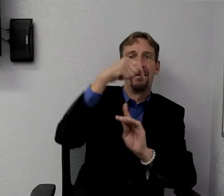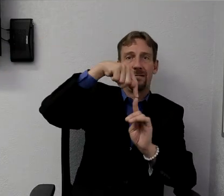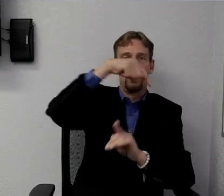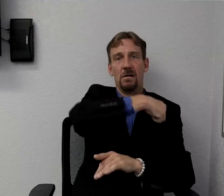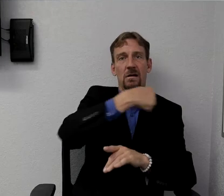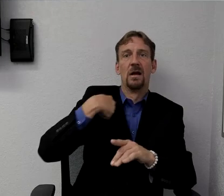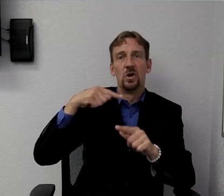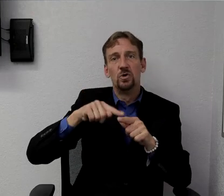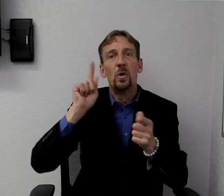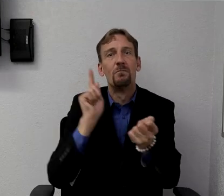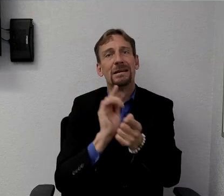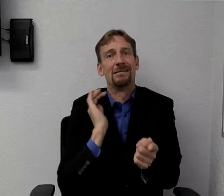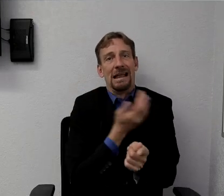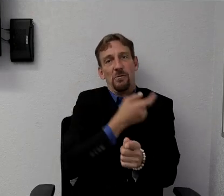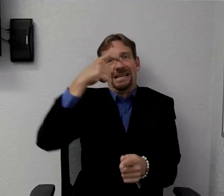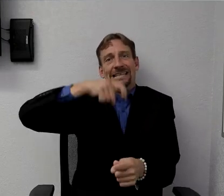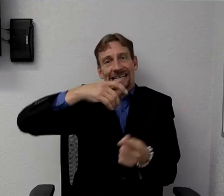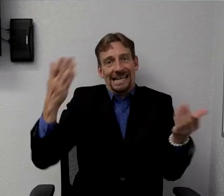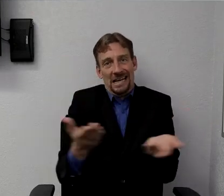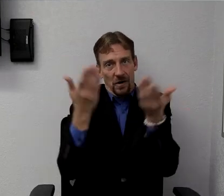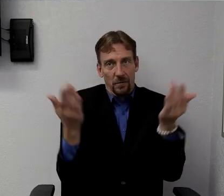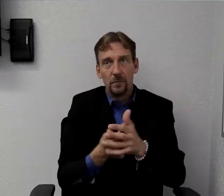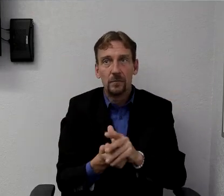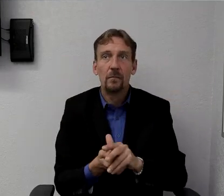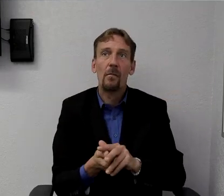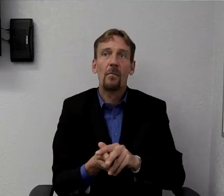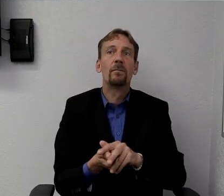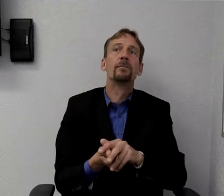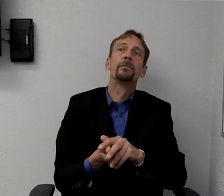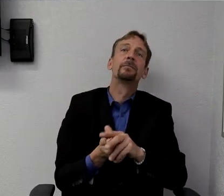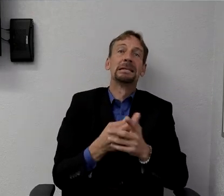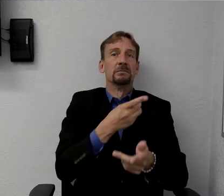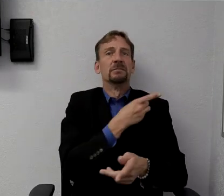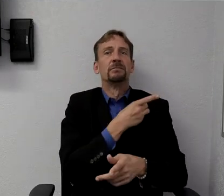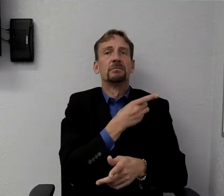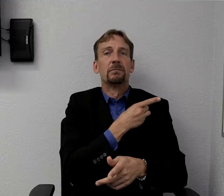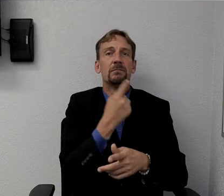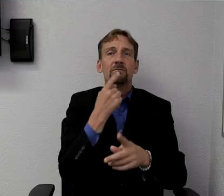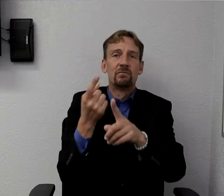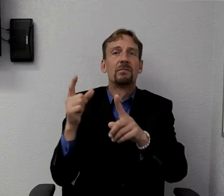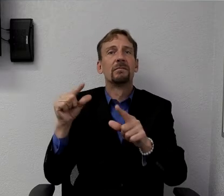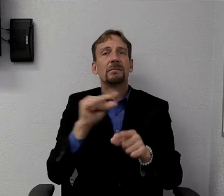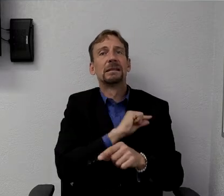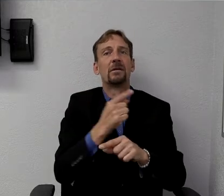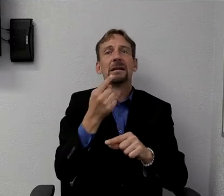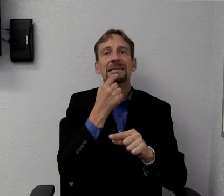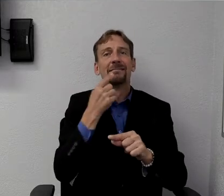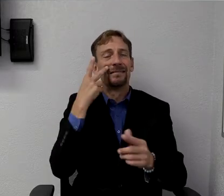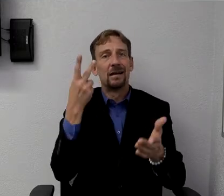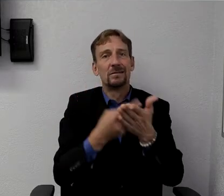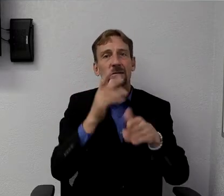need that we have. So Gary, there's a post on social media that contains an article from a public integrity